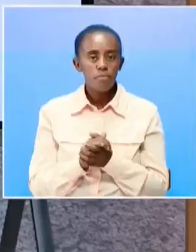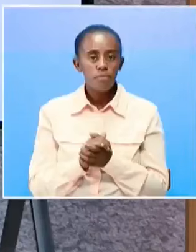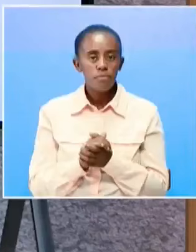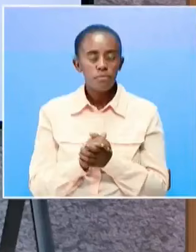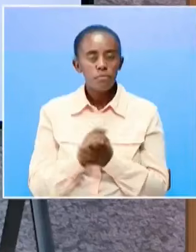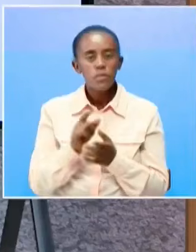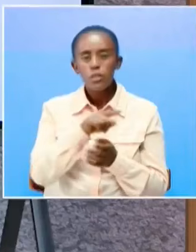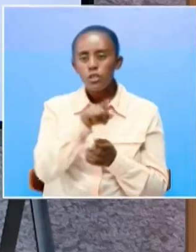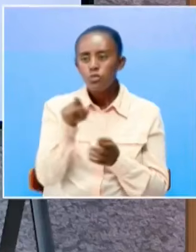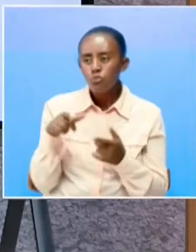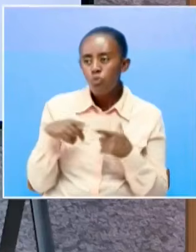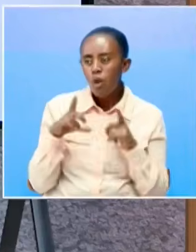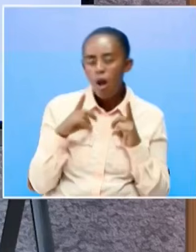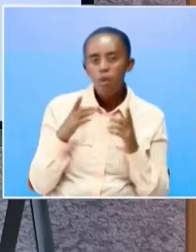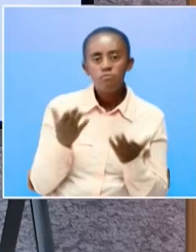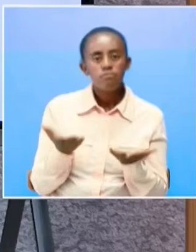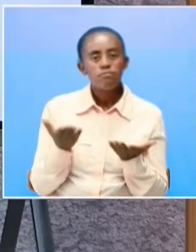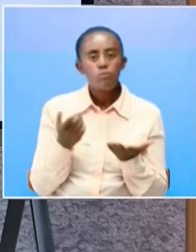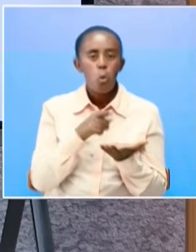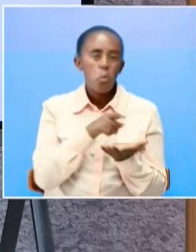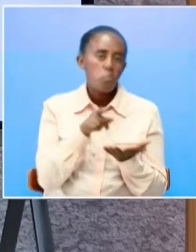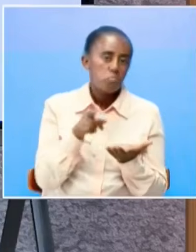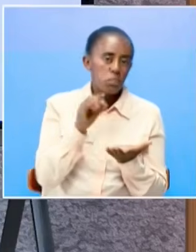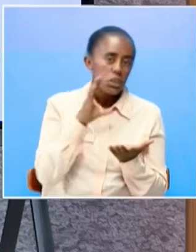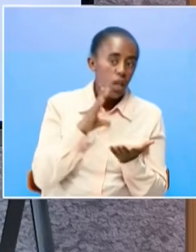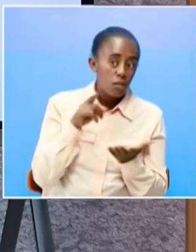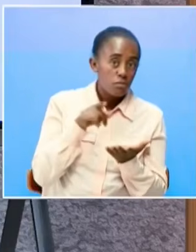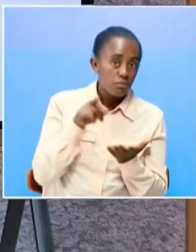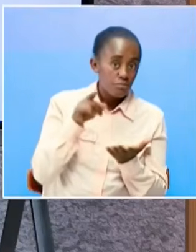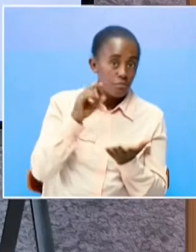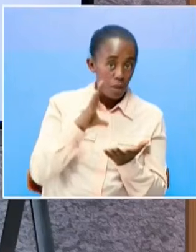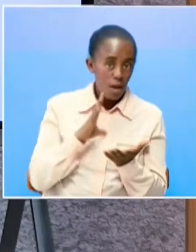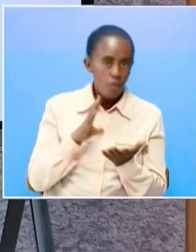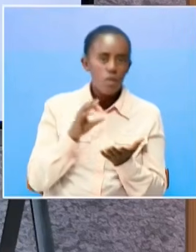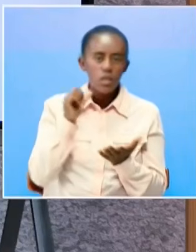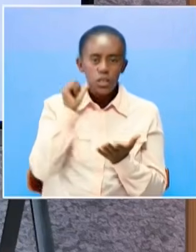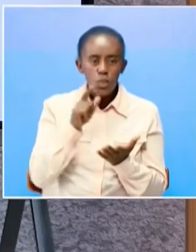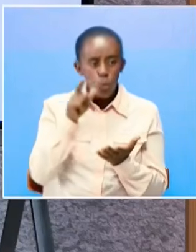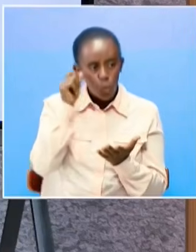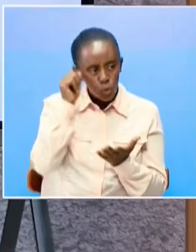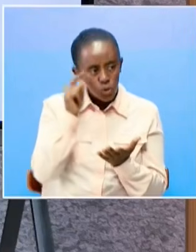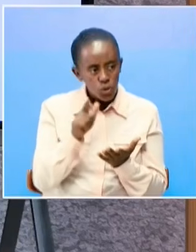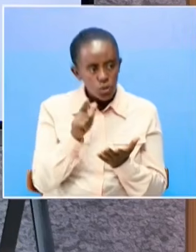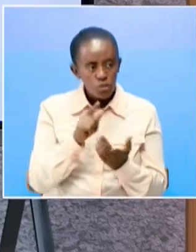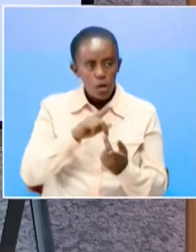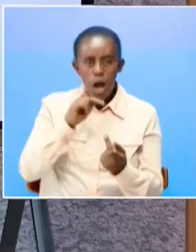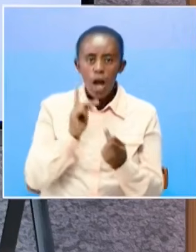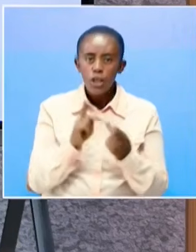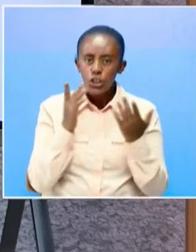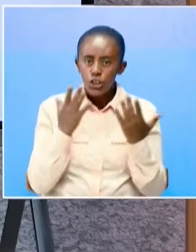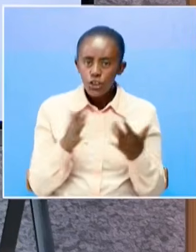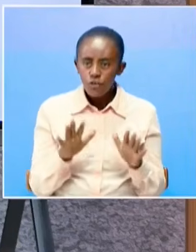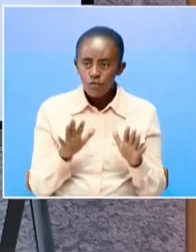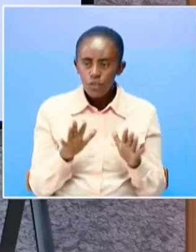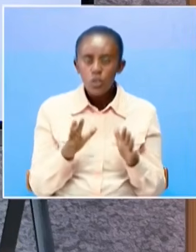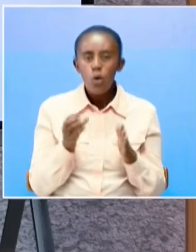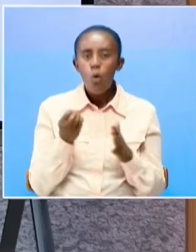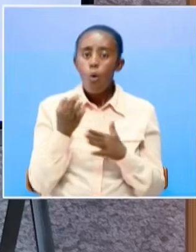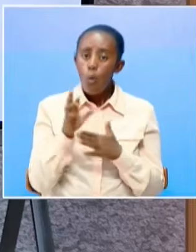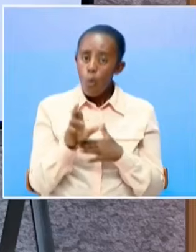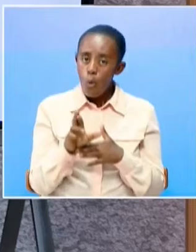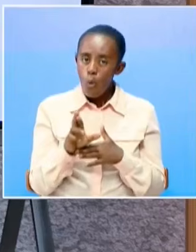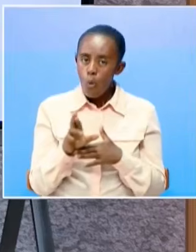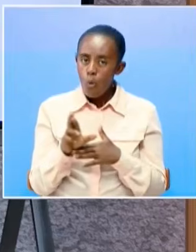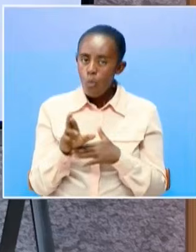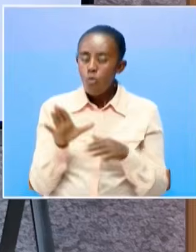In your life, or maybe in that person's life, what he or she achieved or